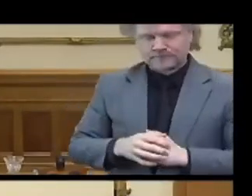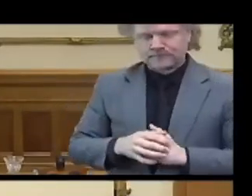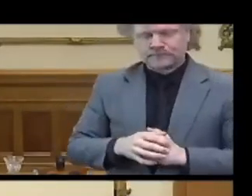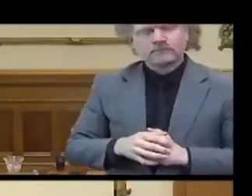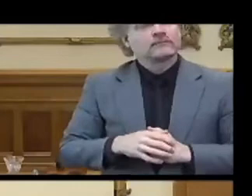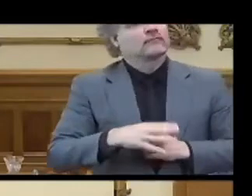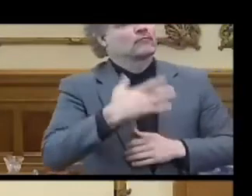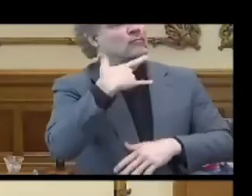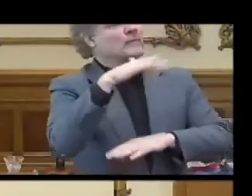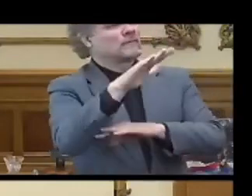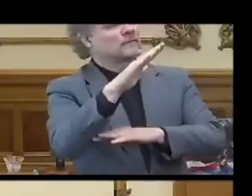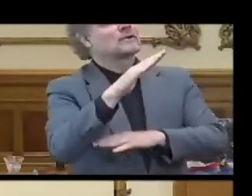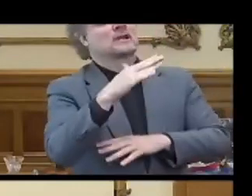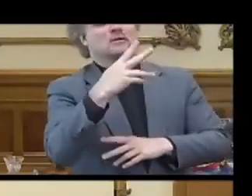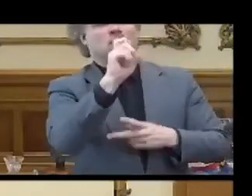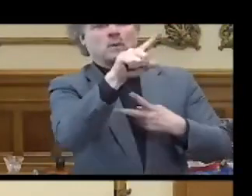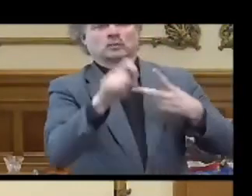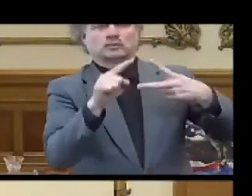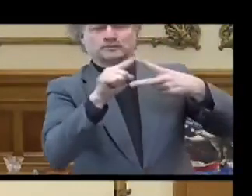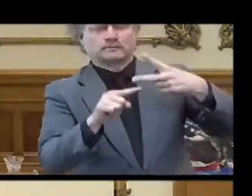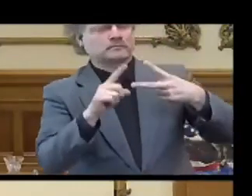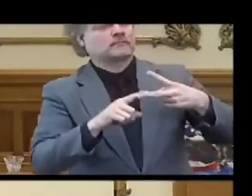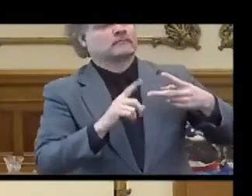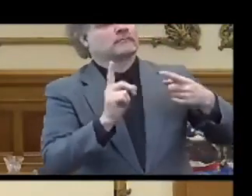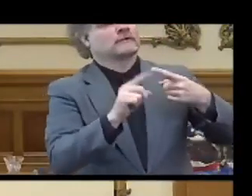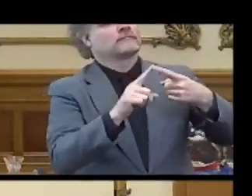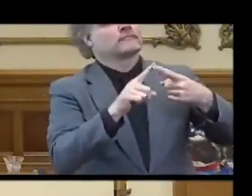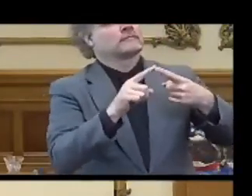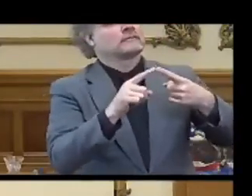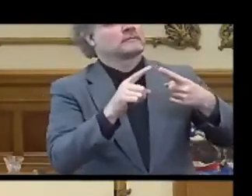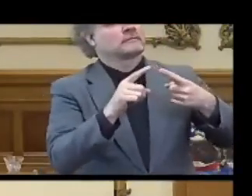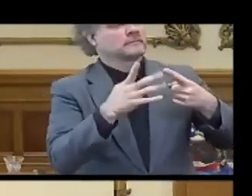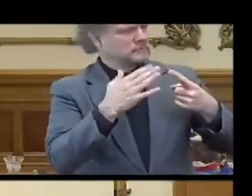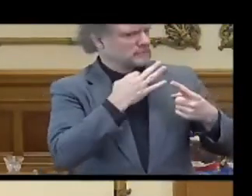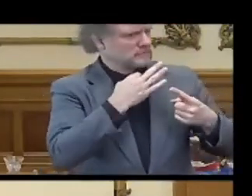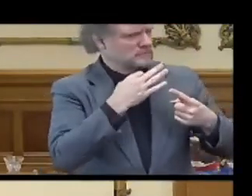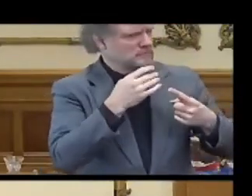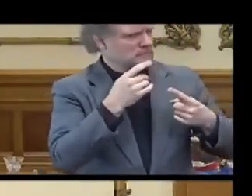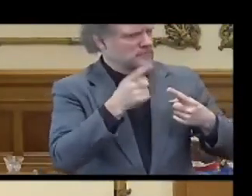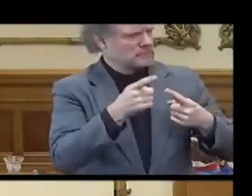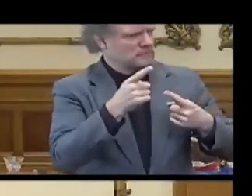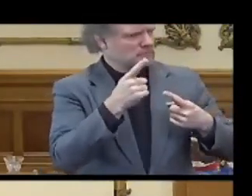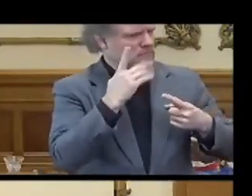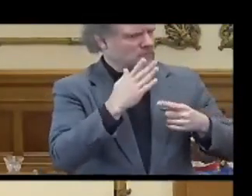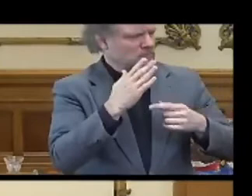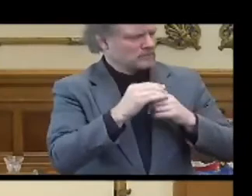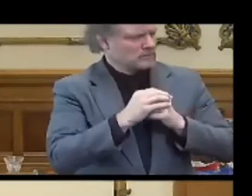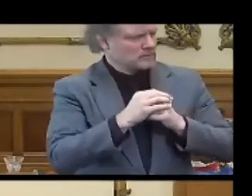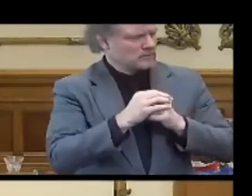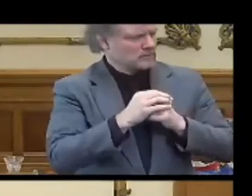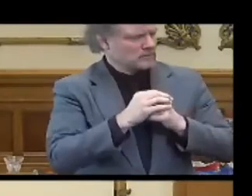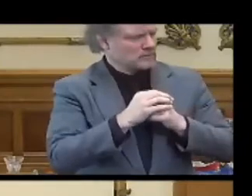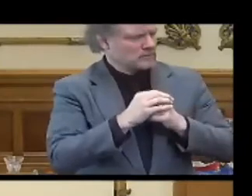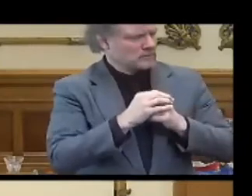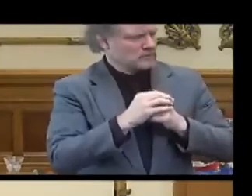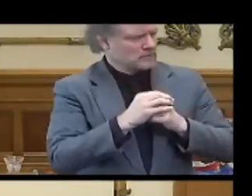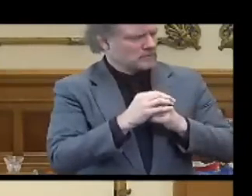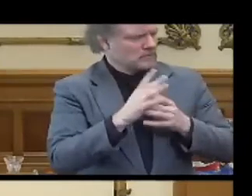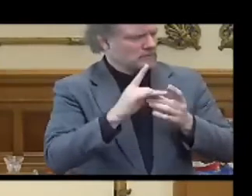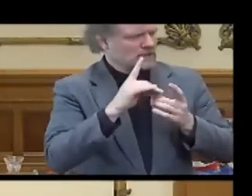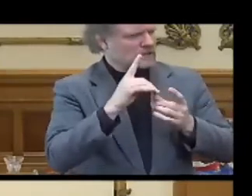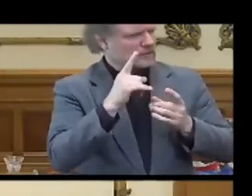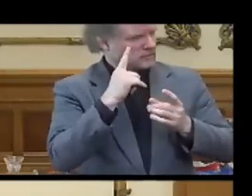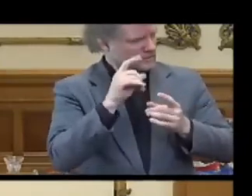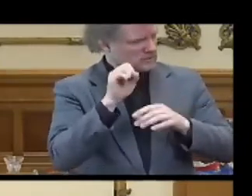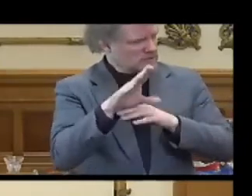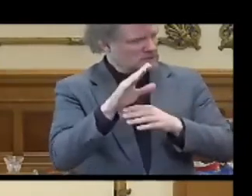Good afternoon. I had 2 quick questions. The first is I'm wondering, are you guys sending any much of a mixed